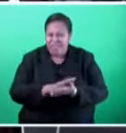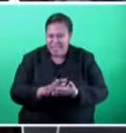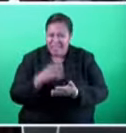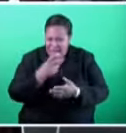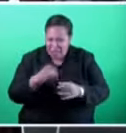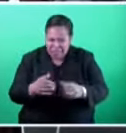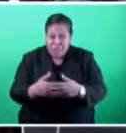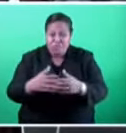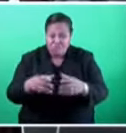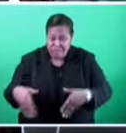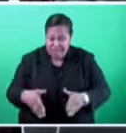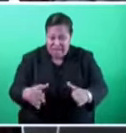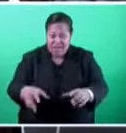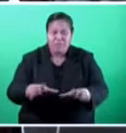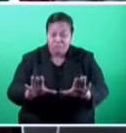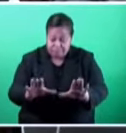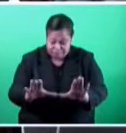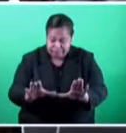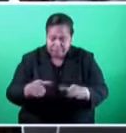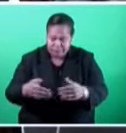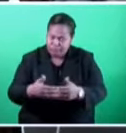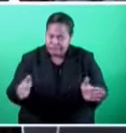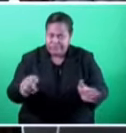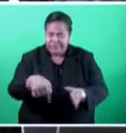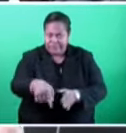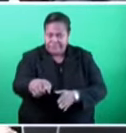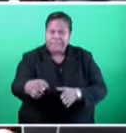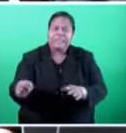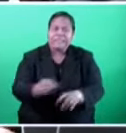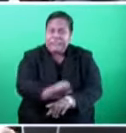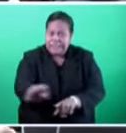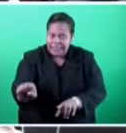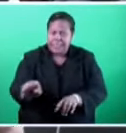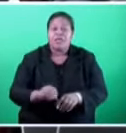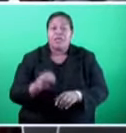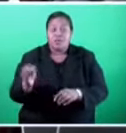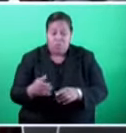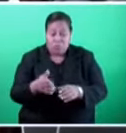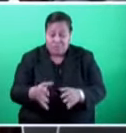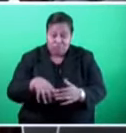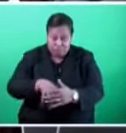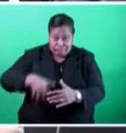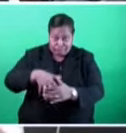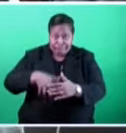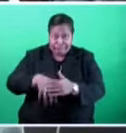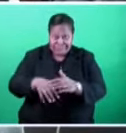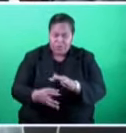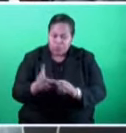Waindamu River. Waindamu River, 1.7 kilometer. The dredger will do it. Upstream